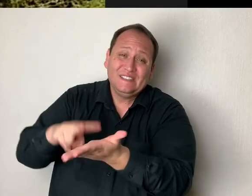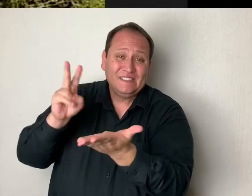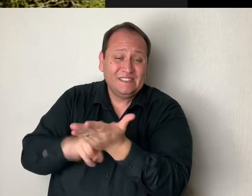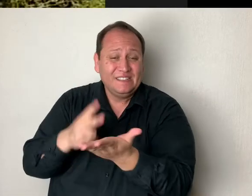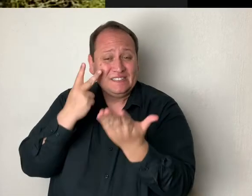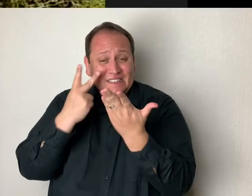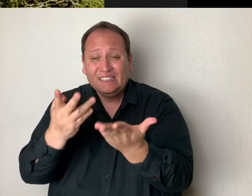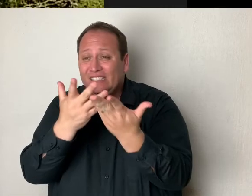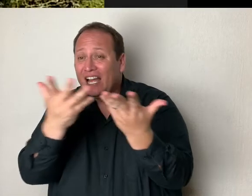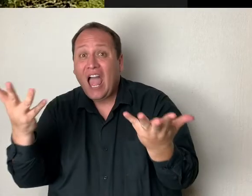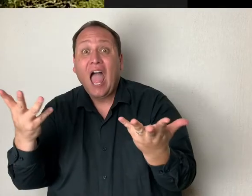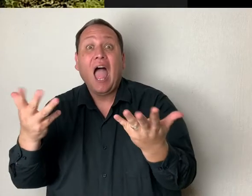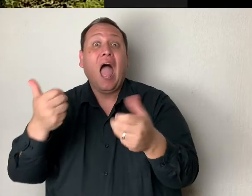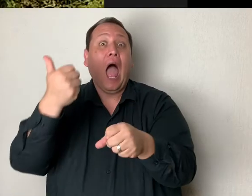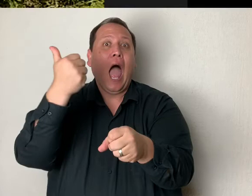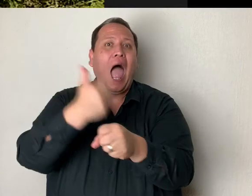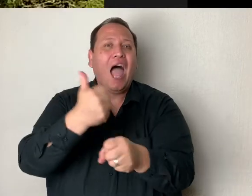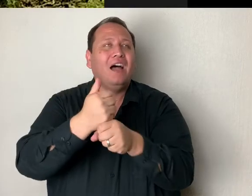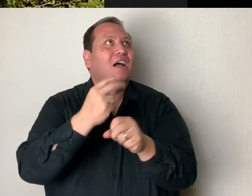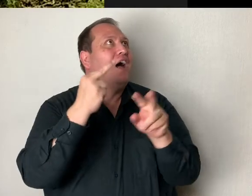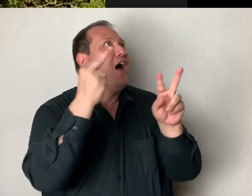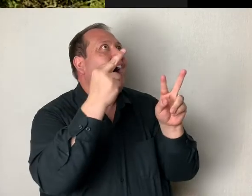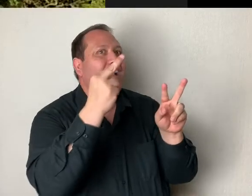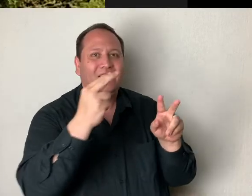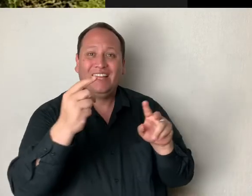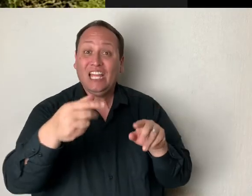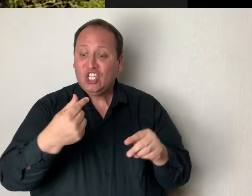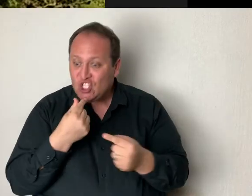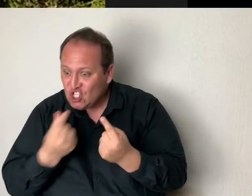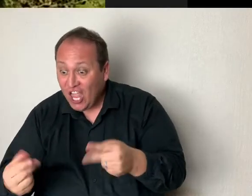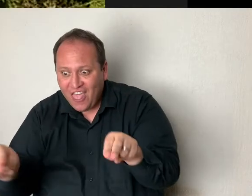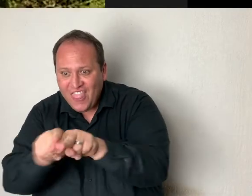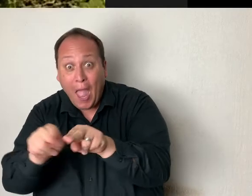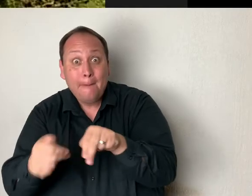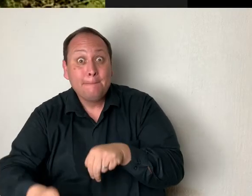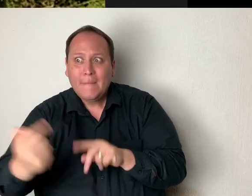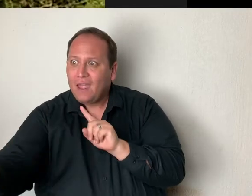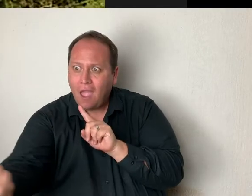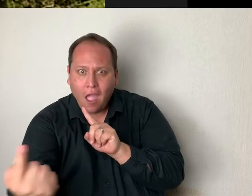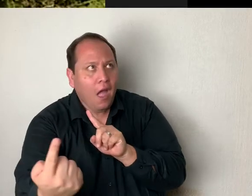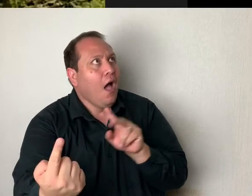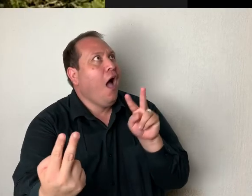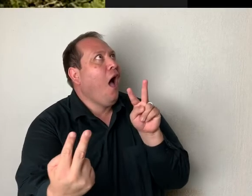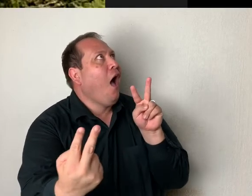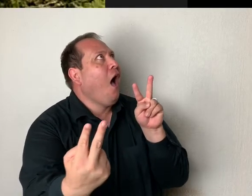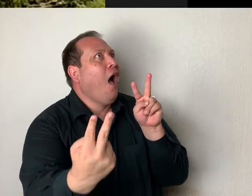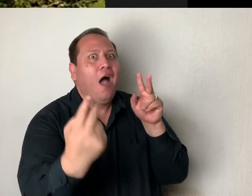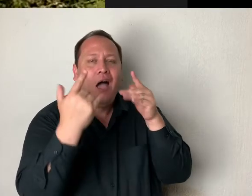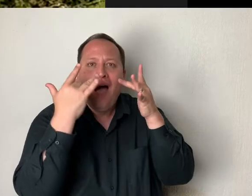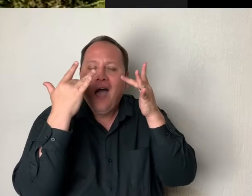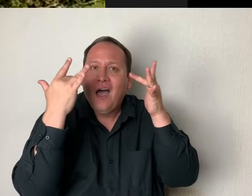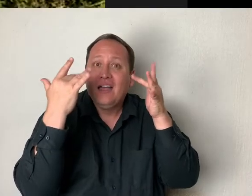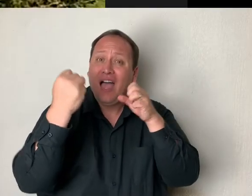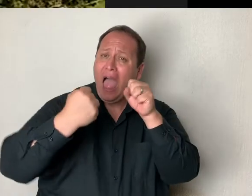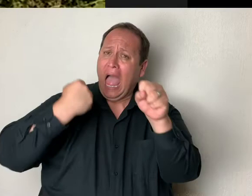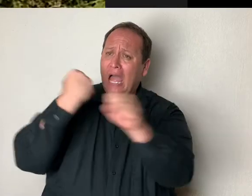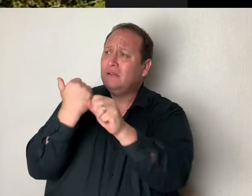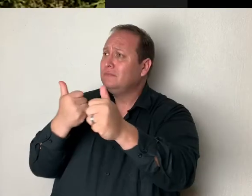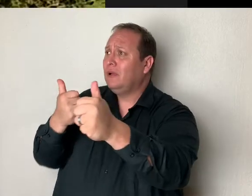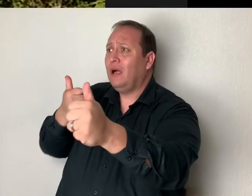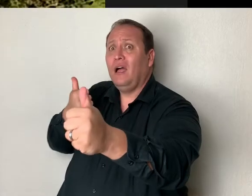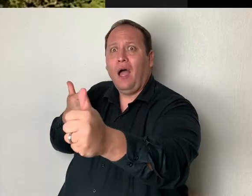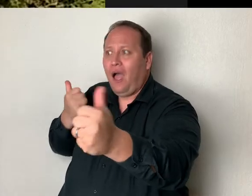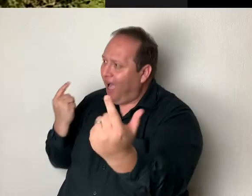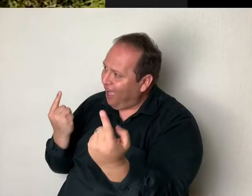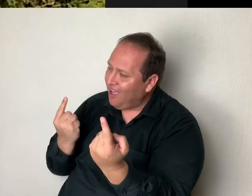eyes when they meet their grandchild for the first time after years of separation. The tears in their eyes